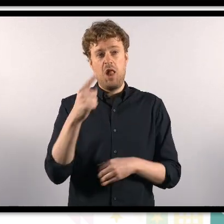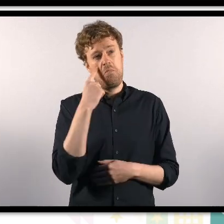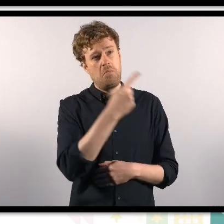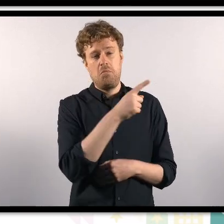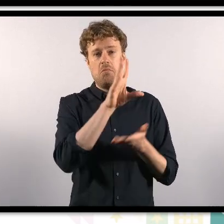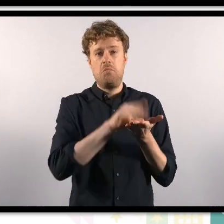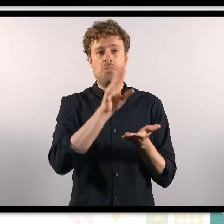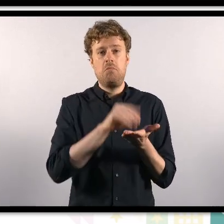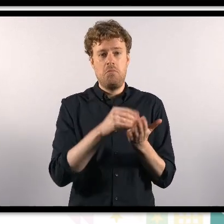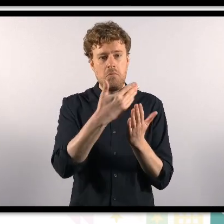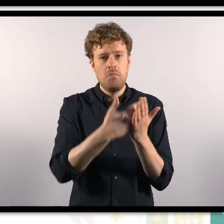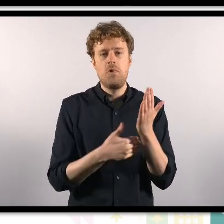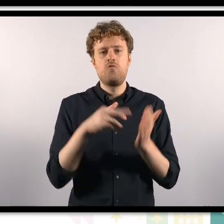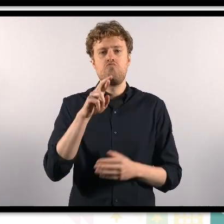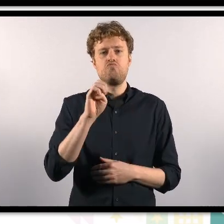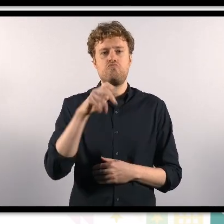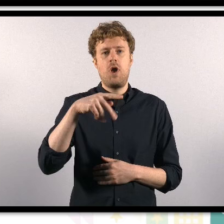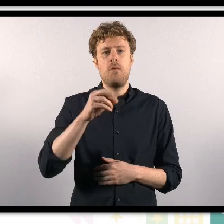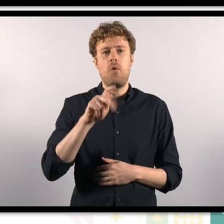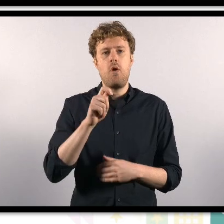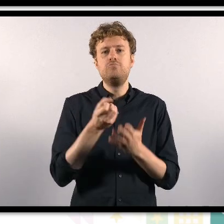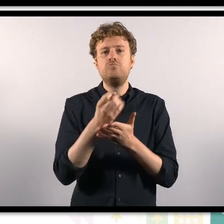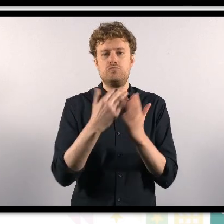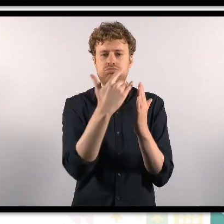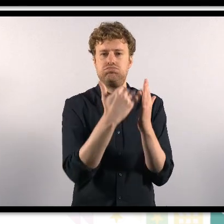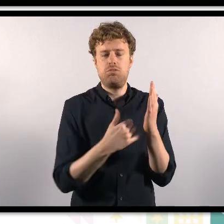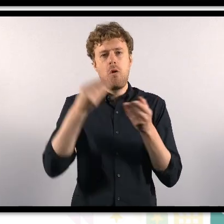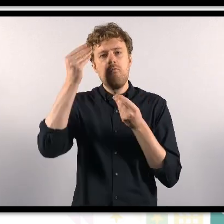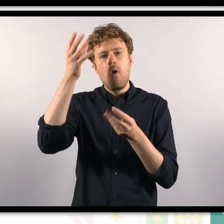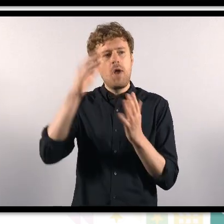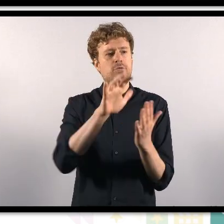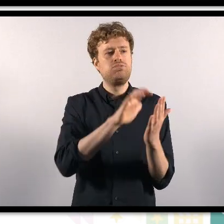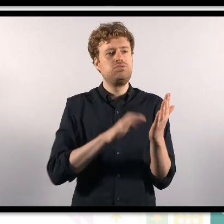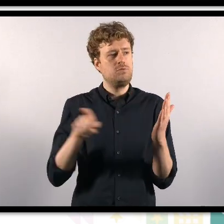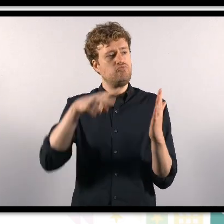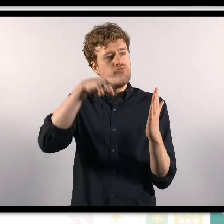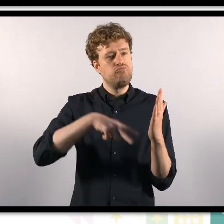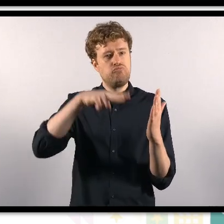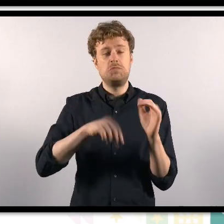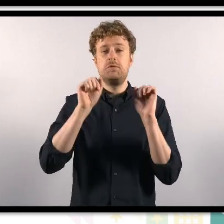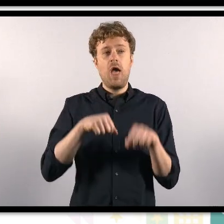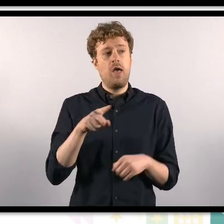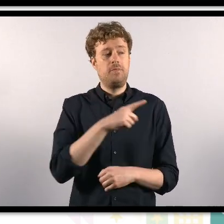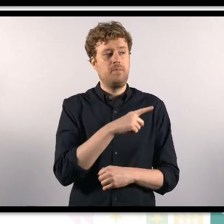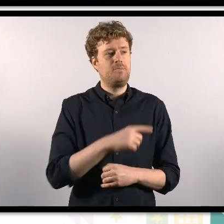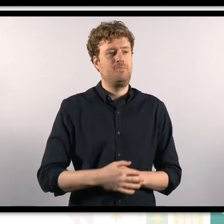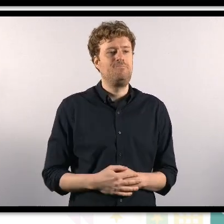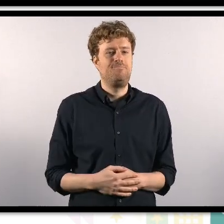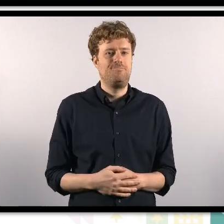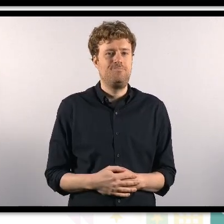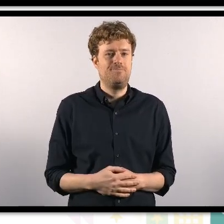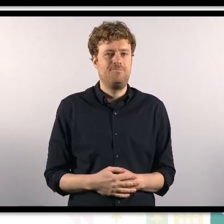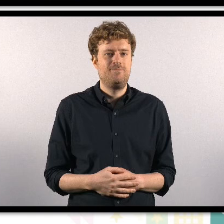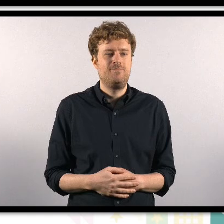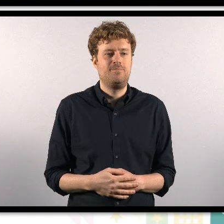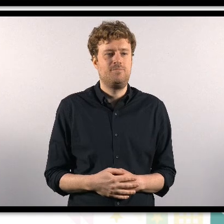annual survey that we put together. So let's do the usual. So we have some new members in CNCF. I'm very excited to